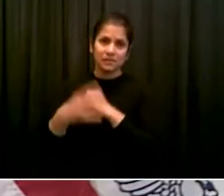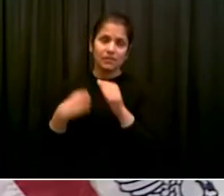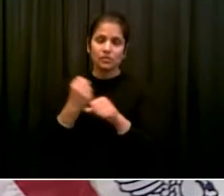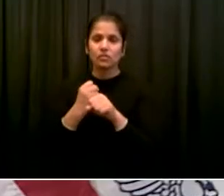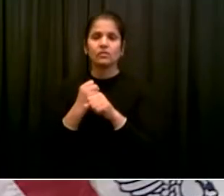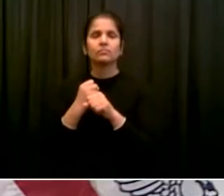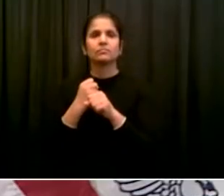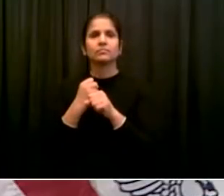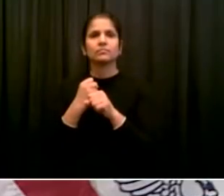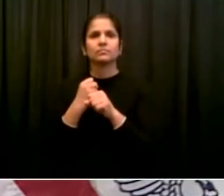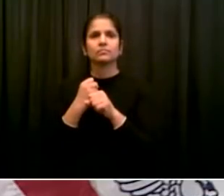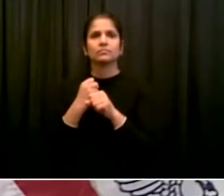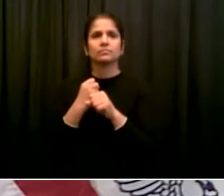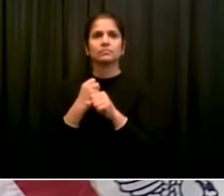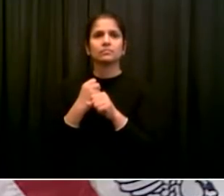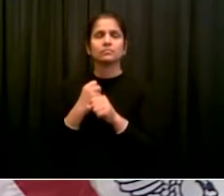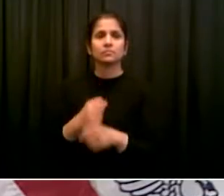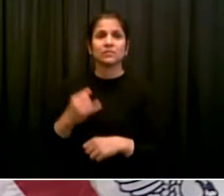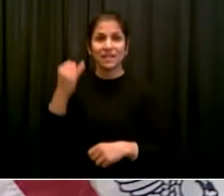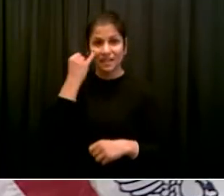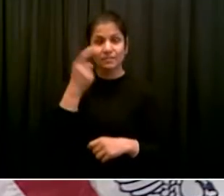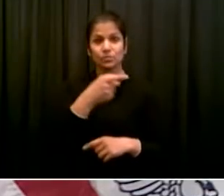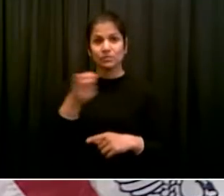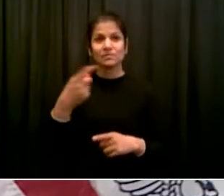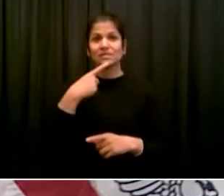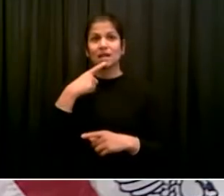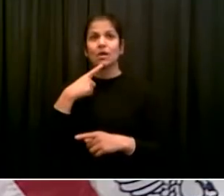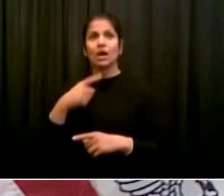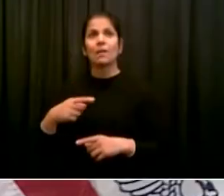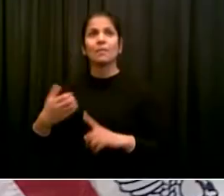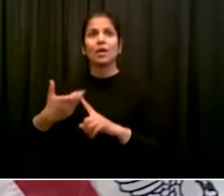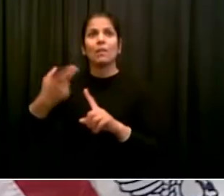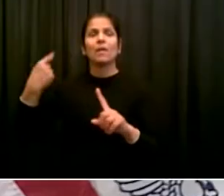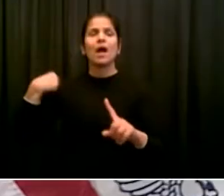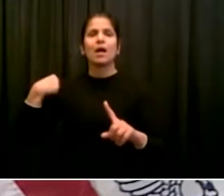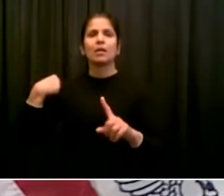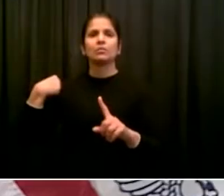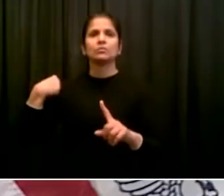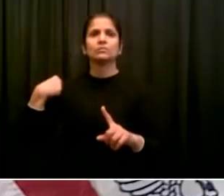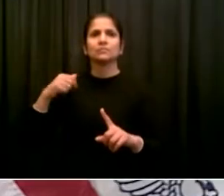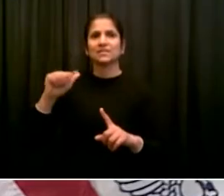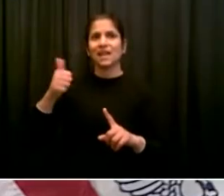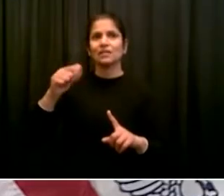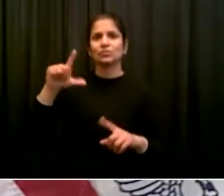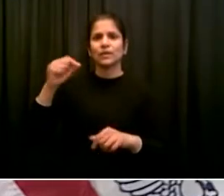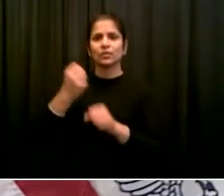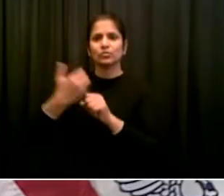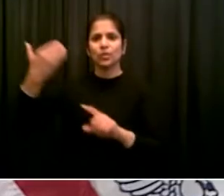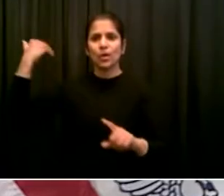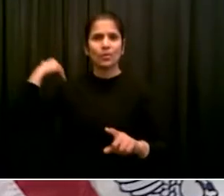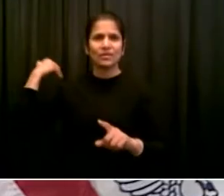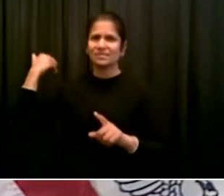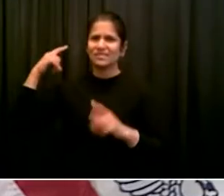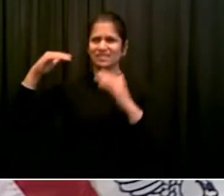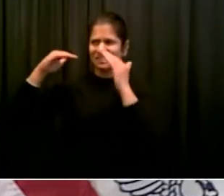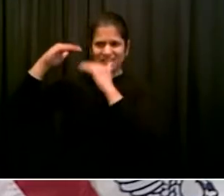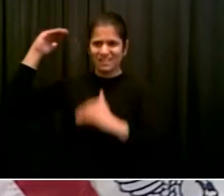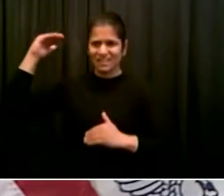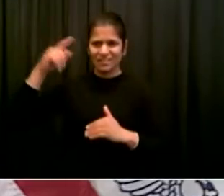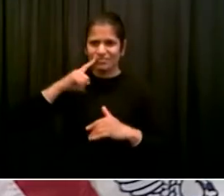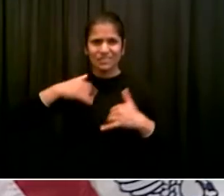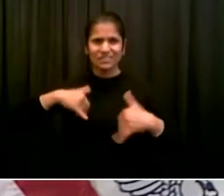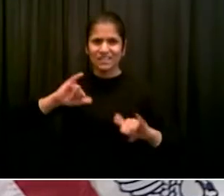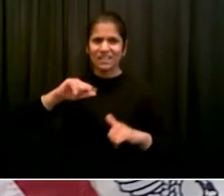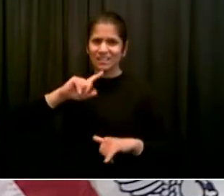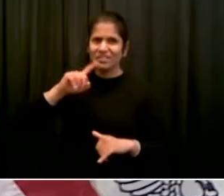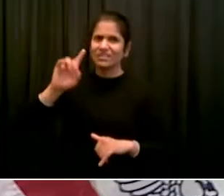If you said, go back over decades and say there's unfairness and disparity, absolutely right. That's what I talked about when I